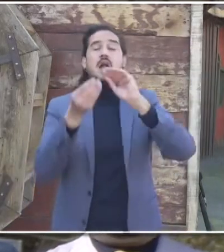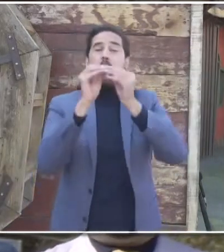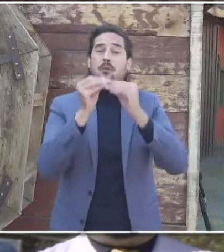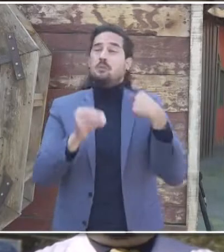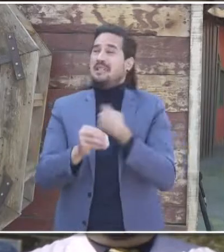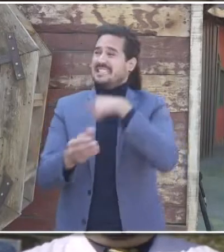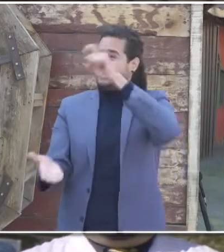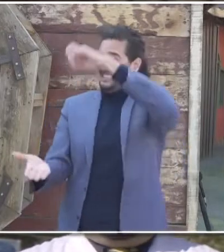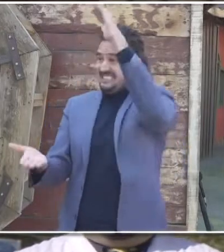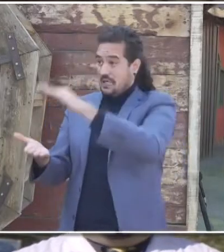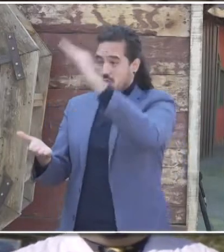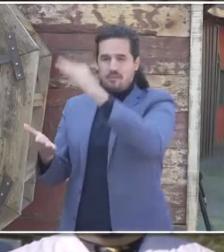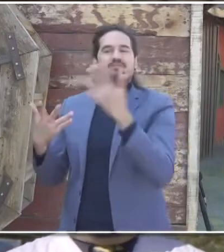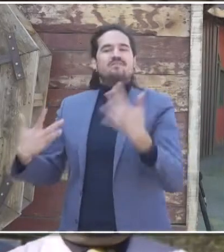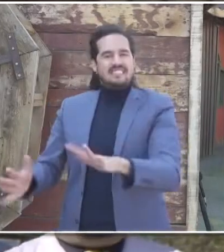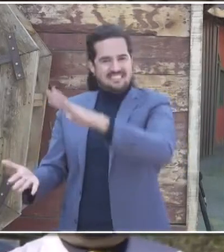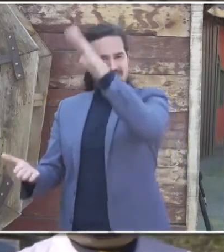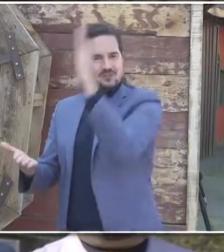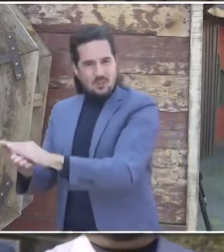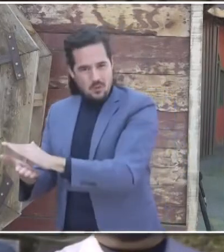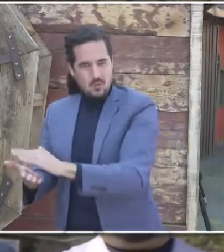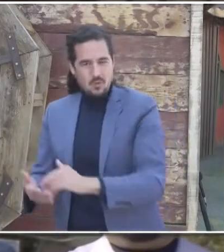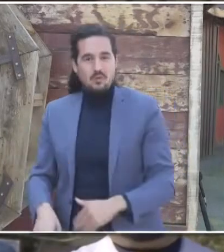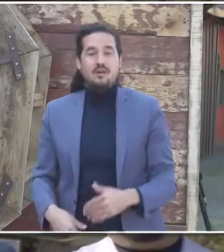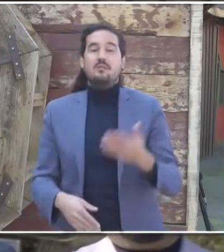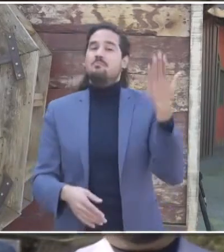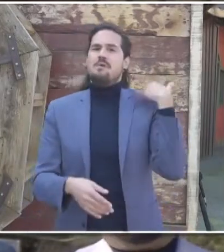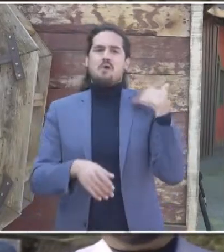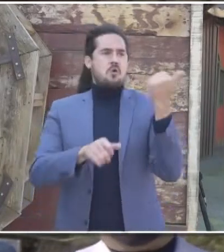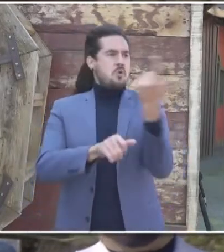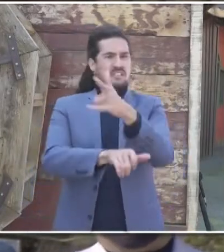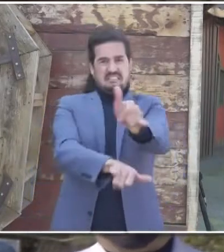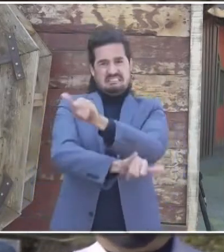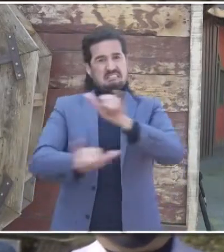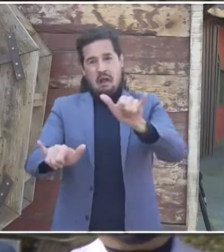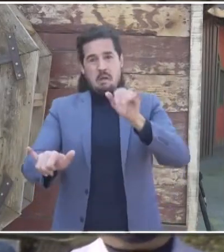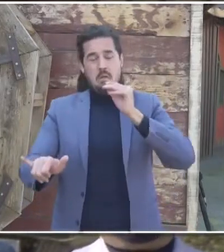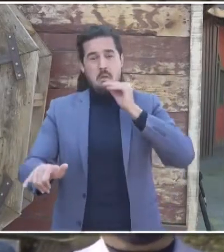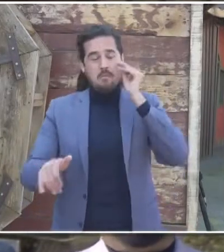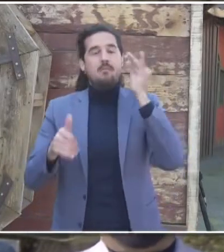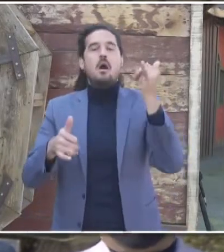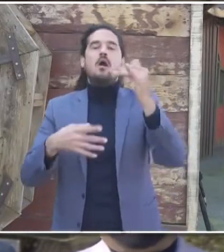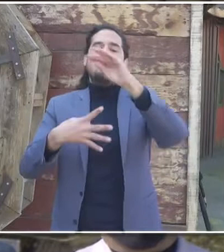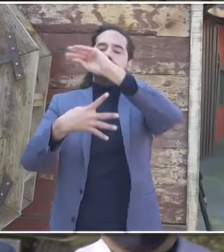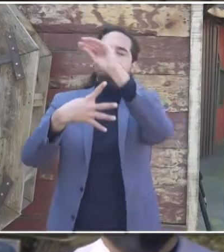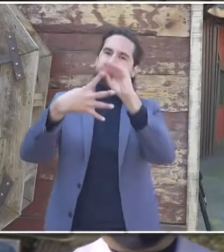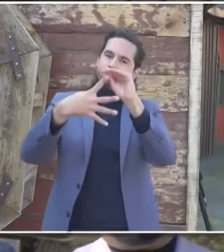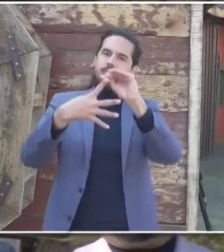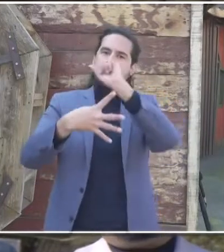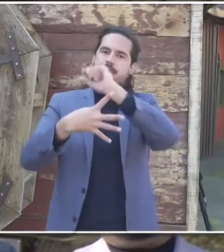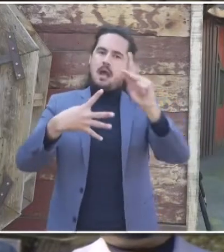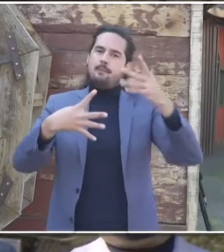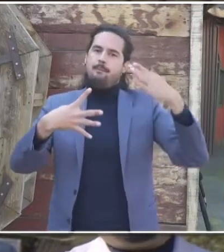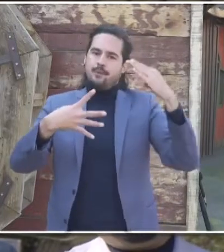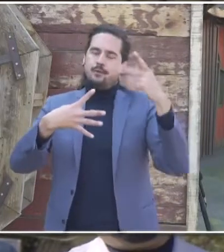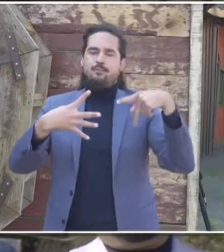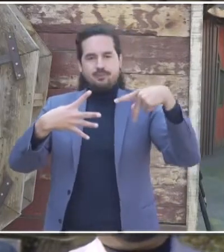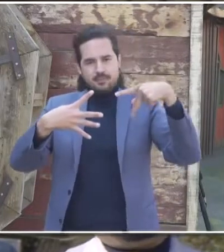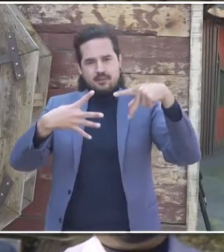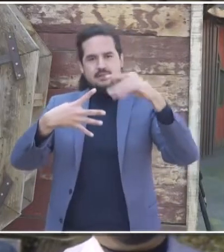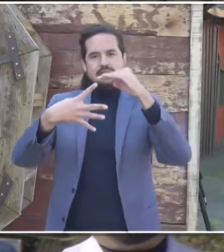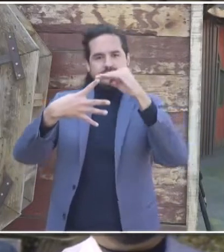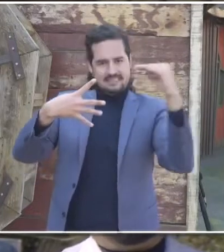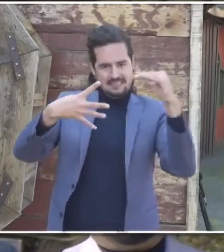now we're continuing to progress people through these tiers. Yesterday, we announced more counties moving out of that purple tier, and